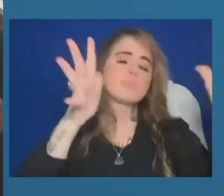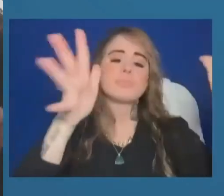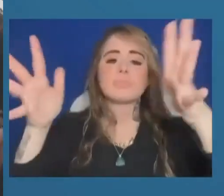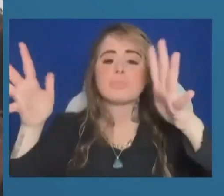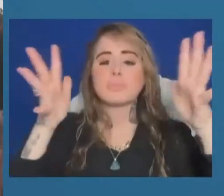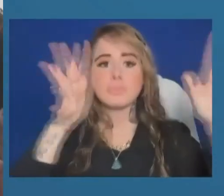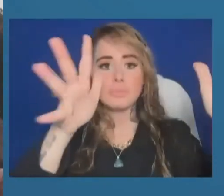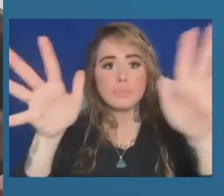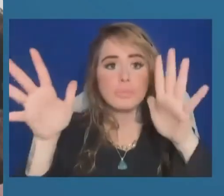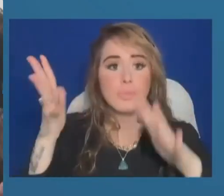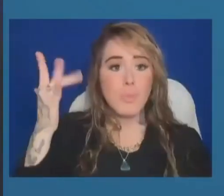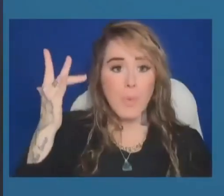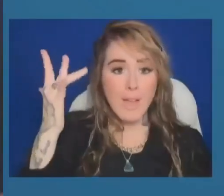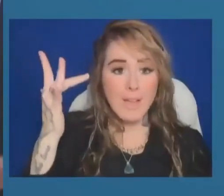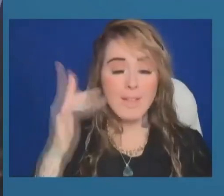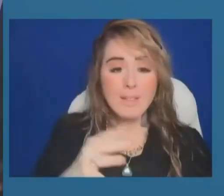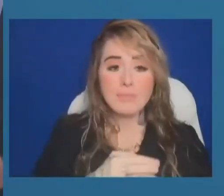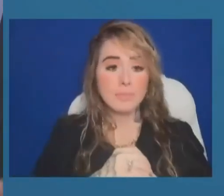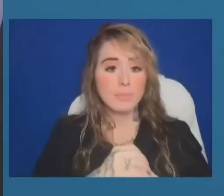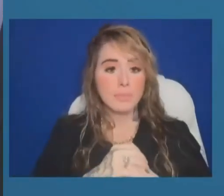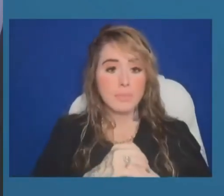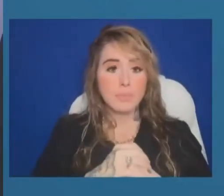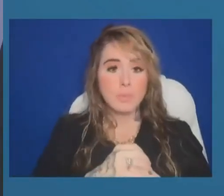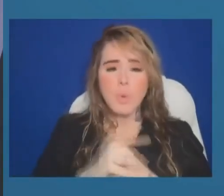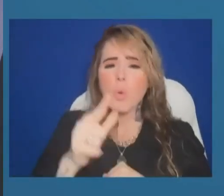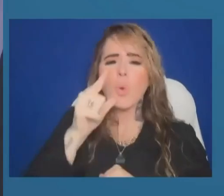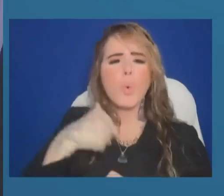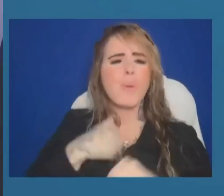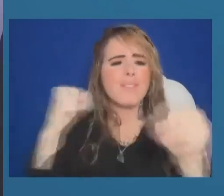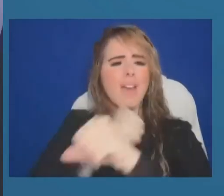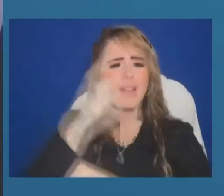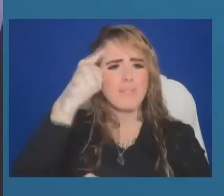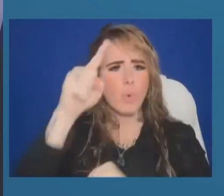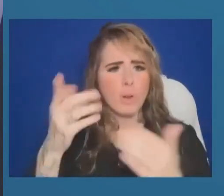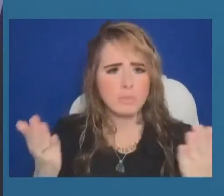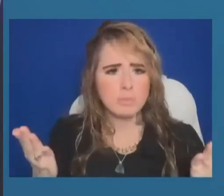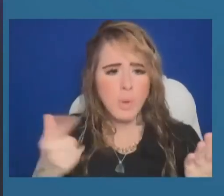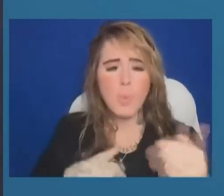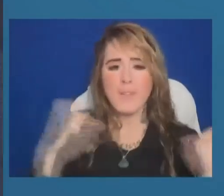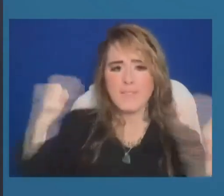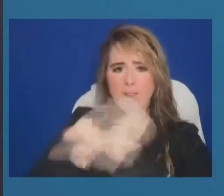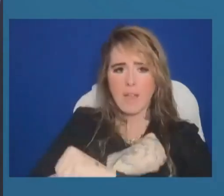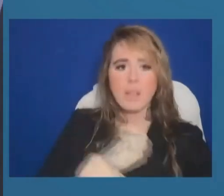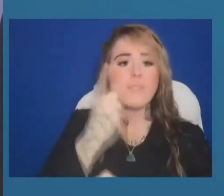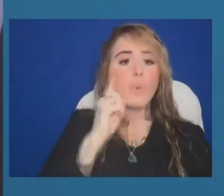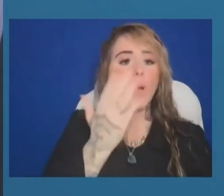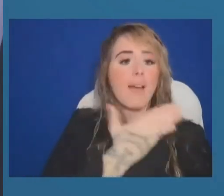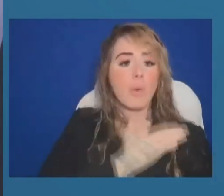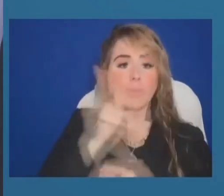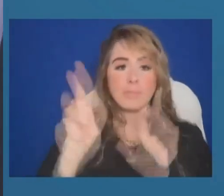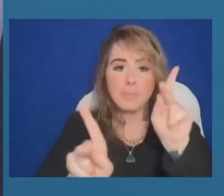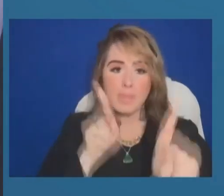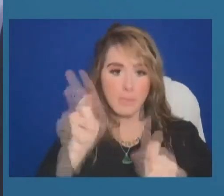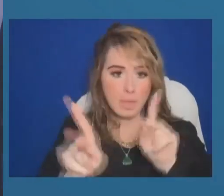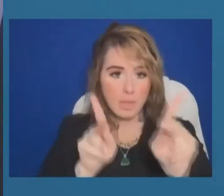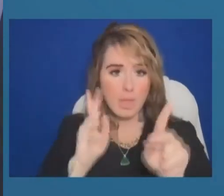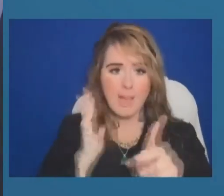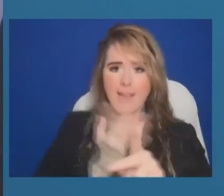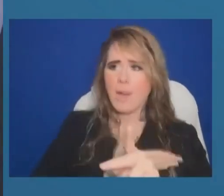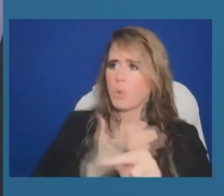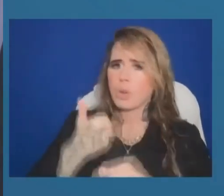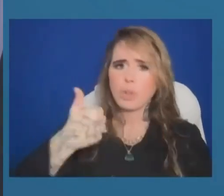Because who are we fighting for here? We're fighting for our residents, our